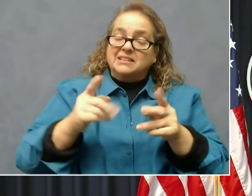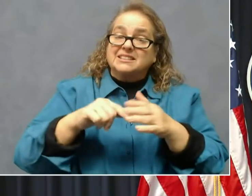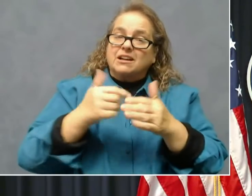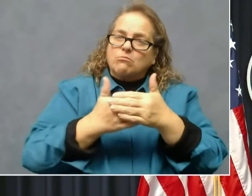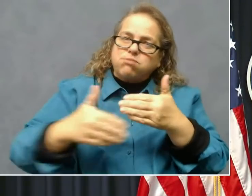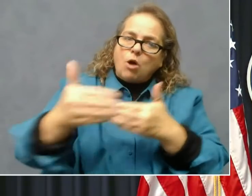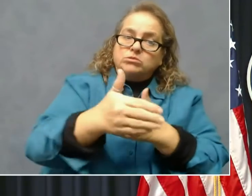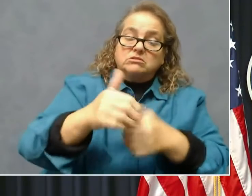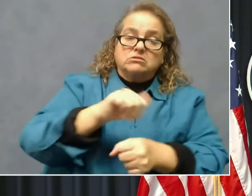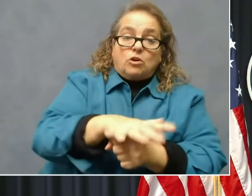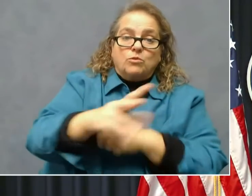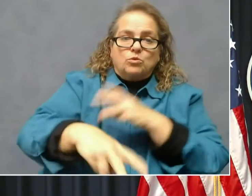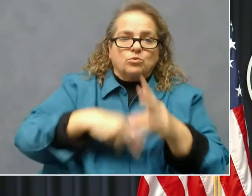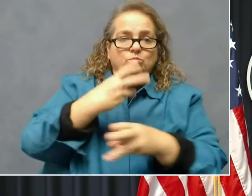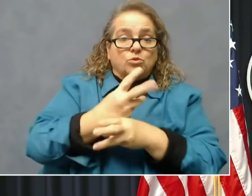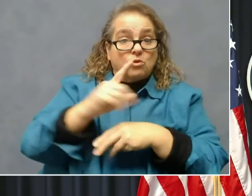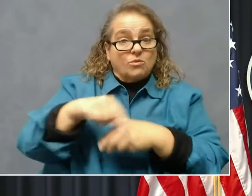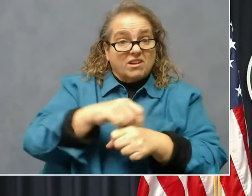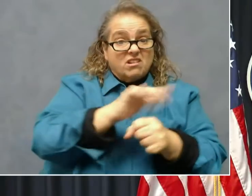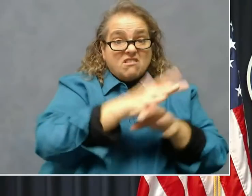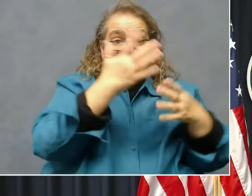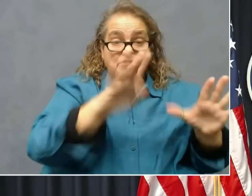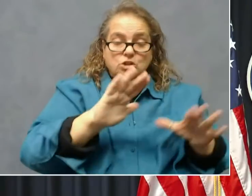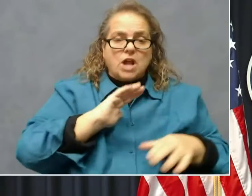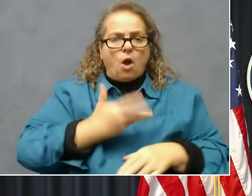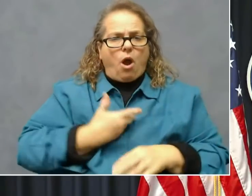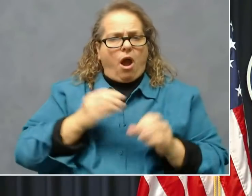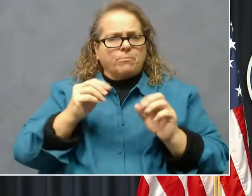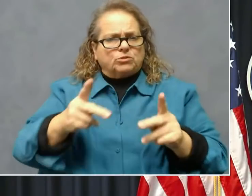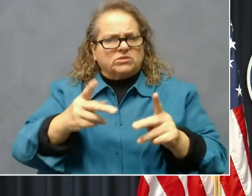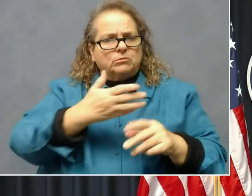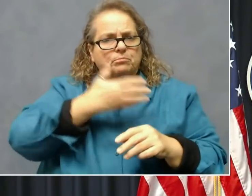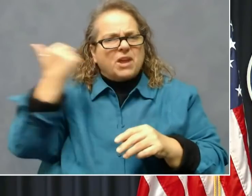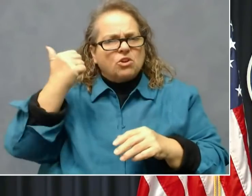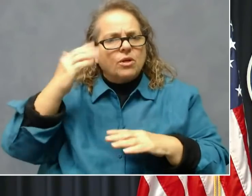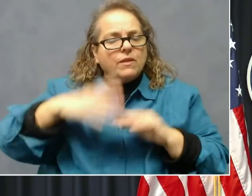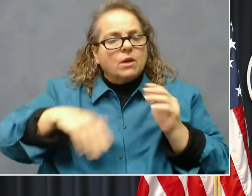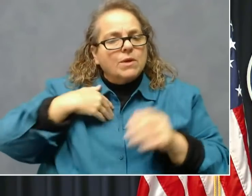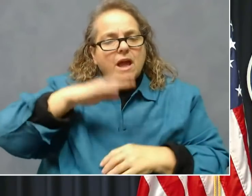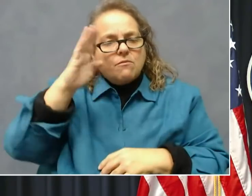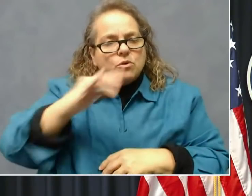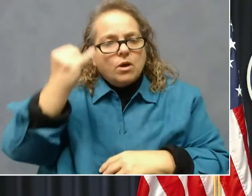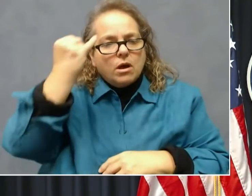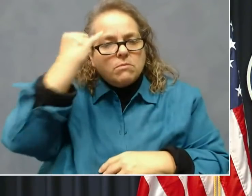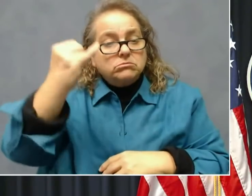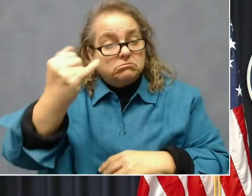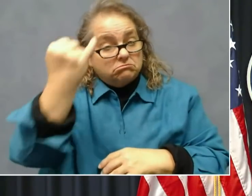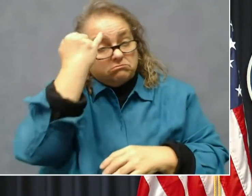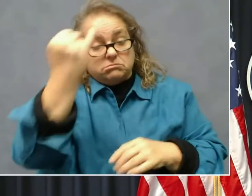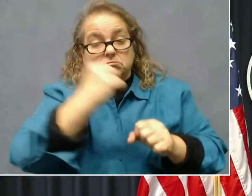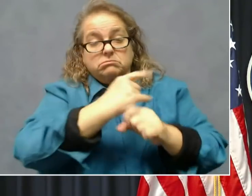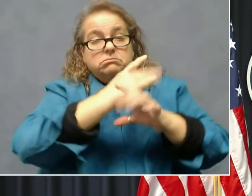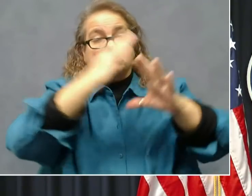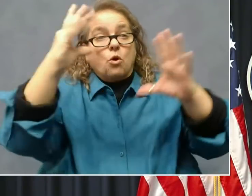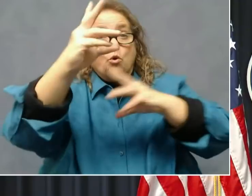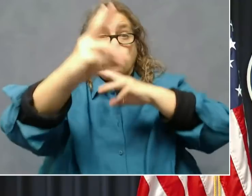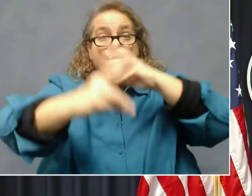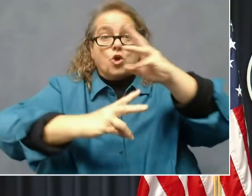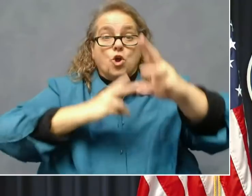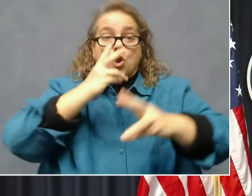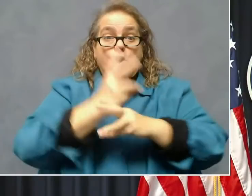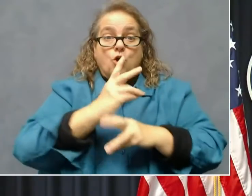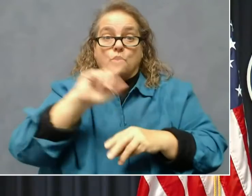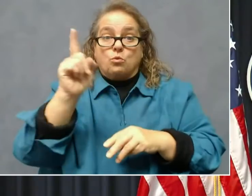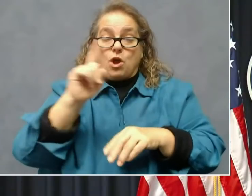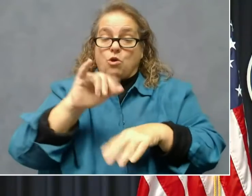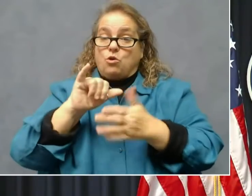year may be greater than we ever imagined. A world where the density of New York or LA is no